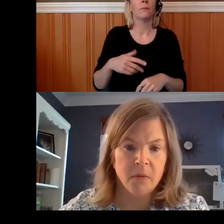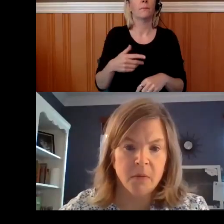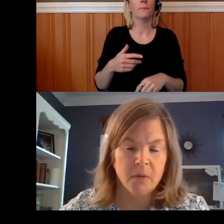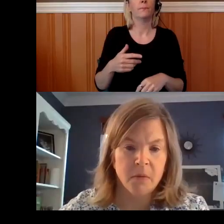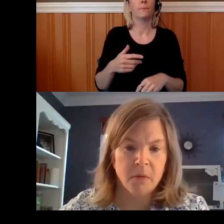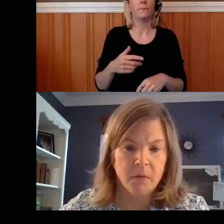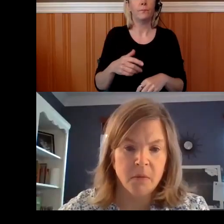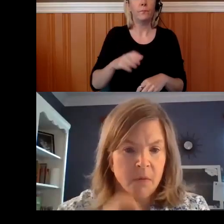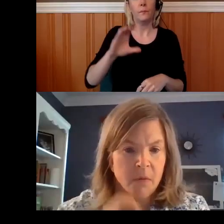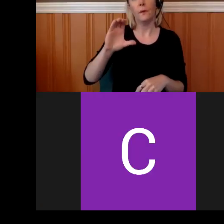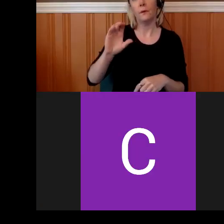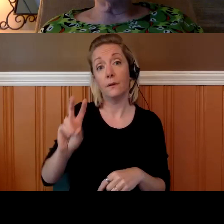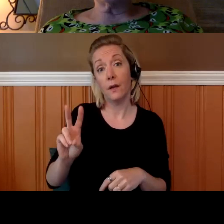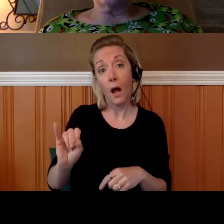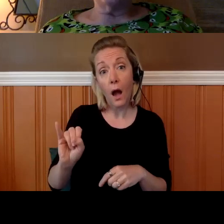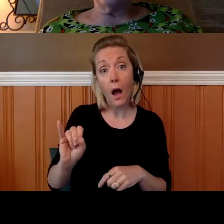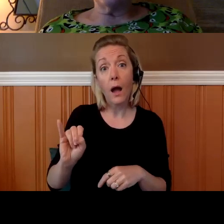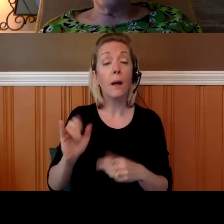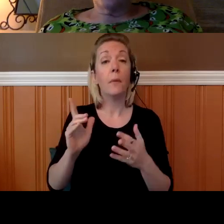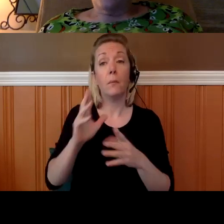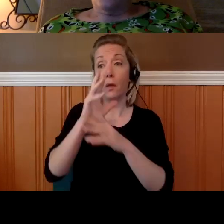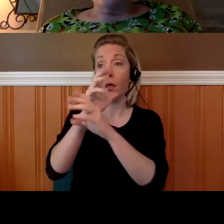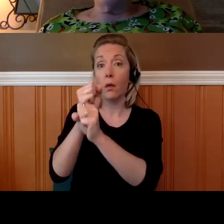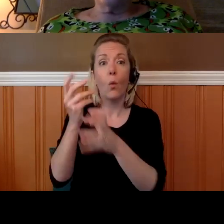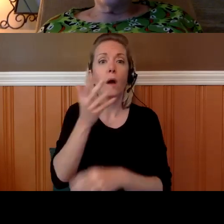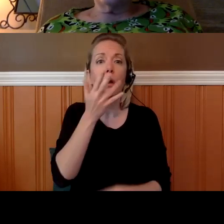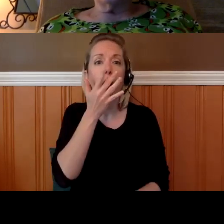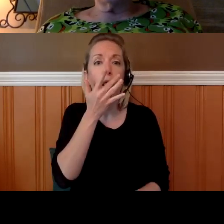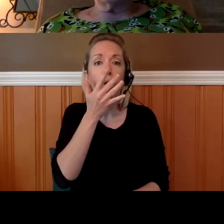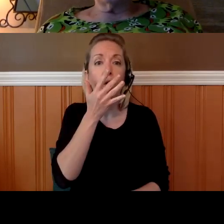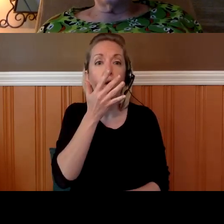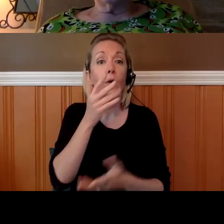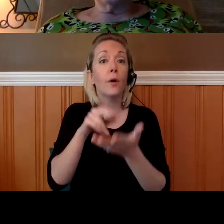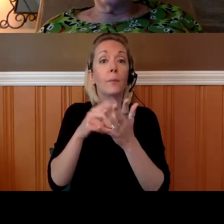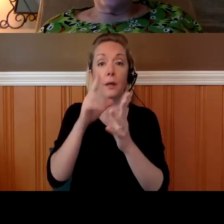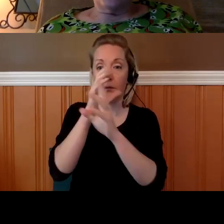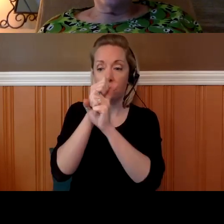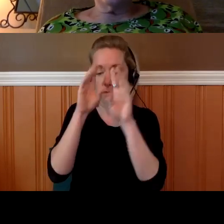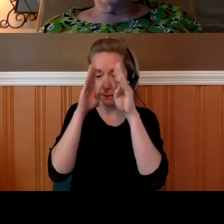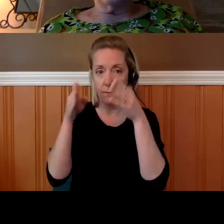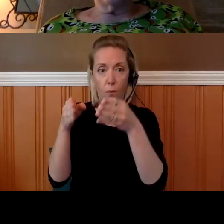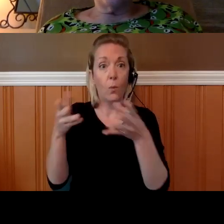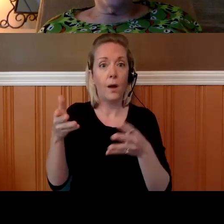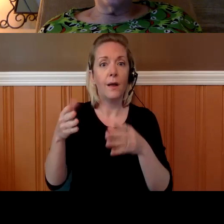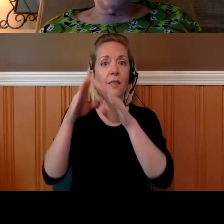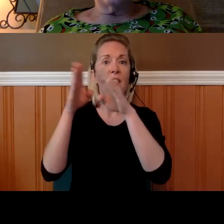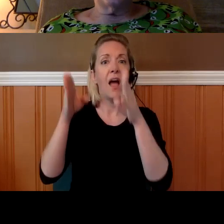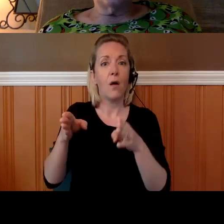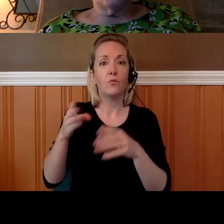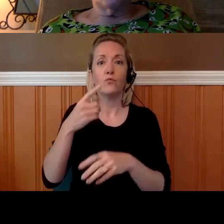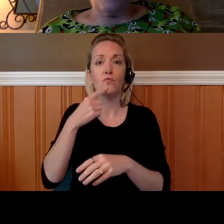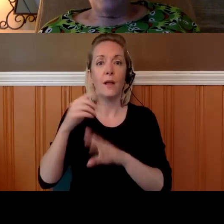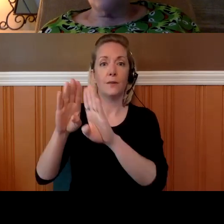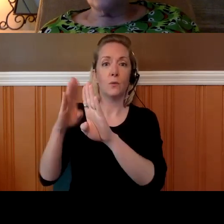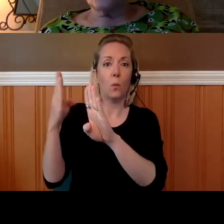a kid with CVI that's attracted to color, I'm more interested in looking at the red and